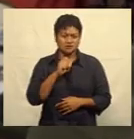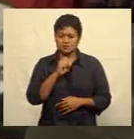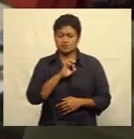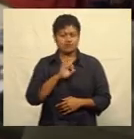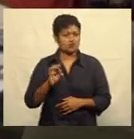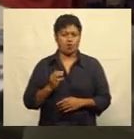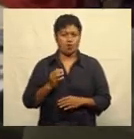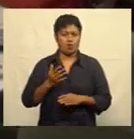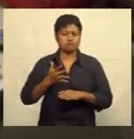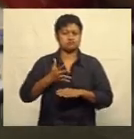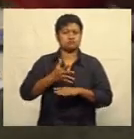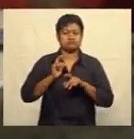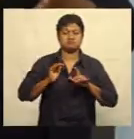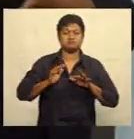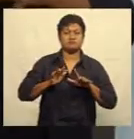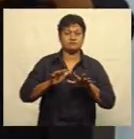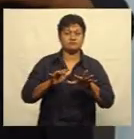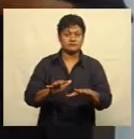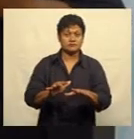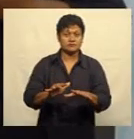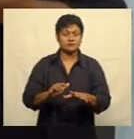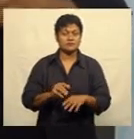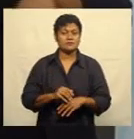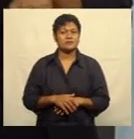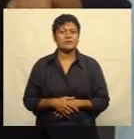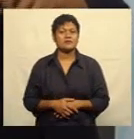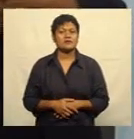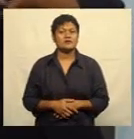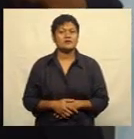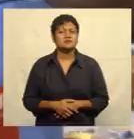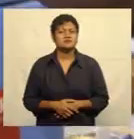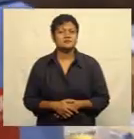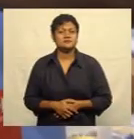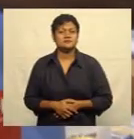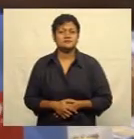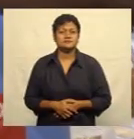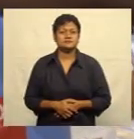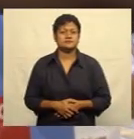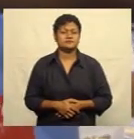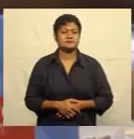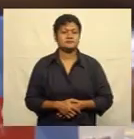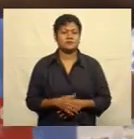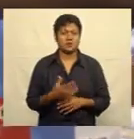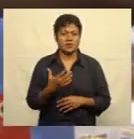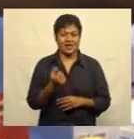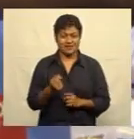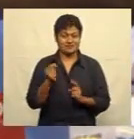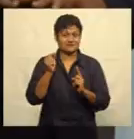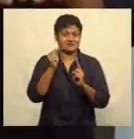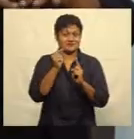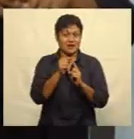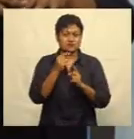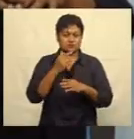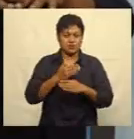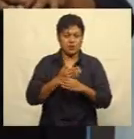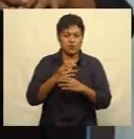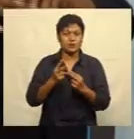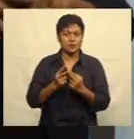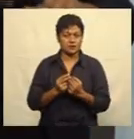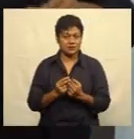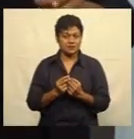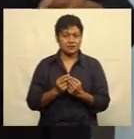at vaccination centers. We have a target to work with, and then we have to make sure that we have all